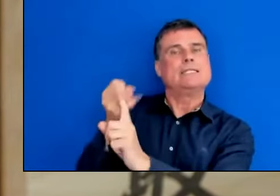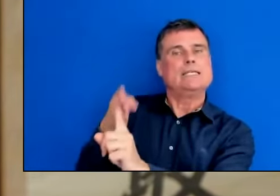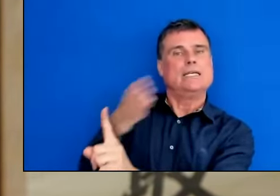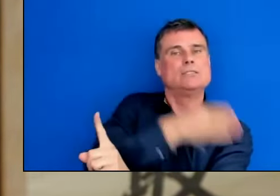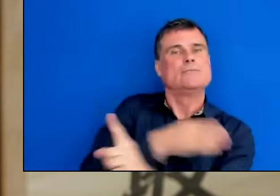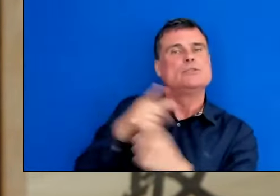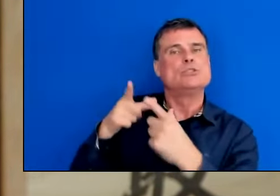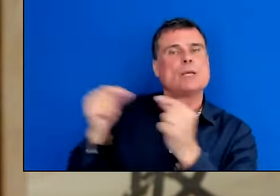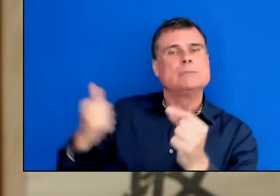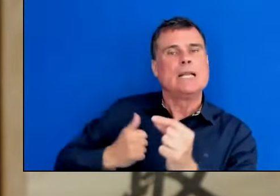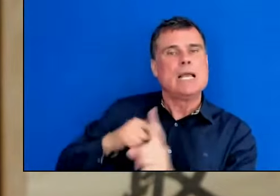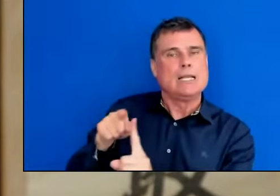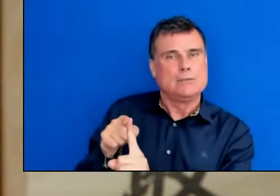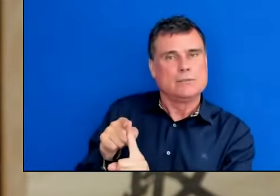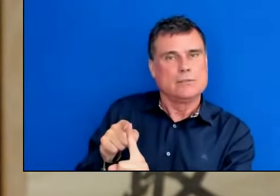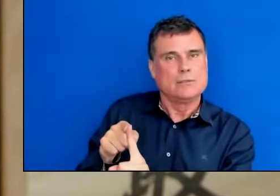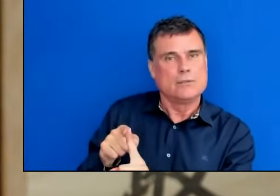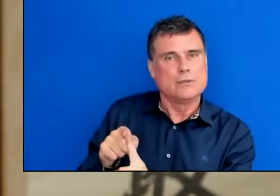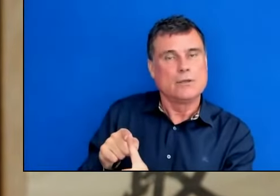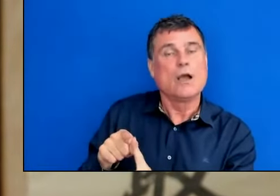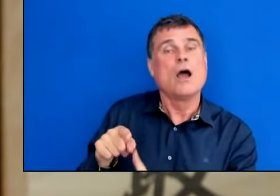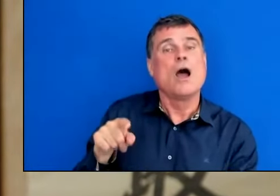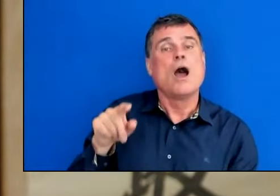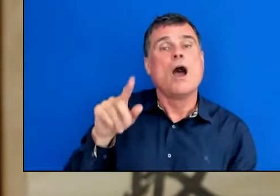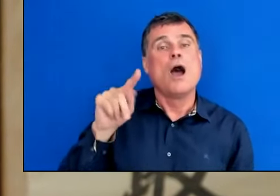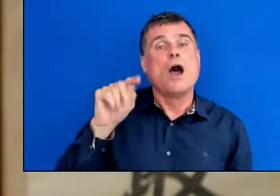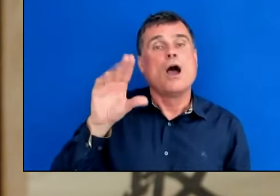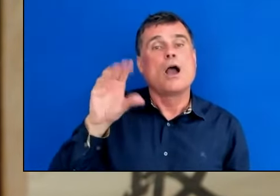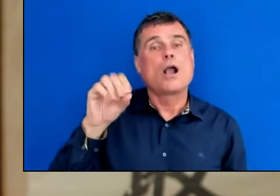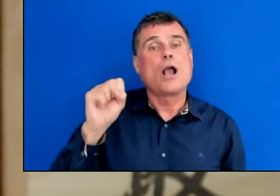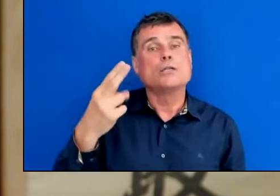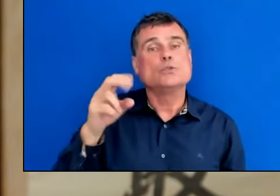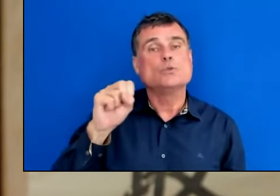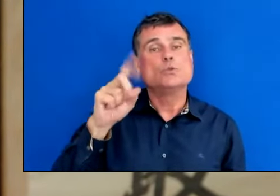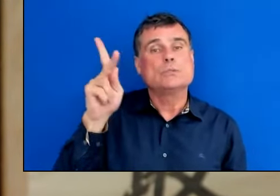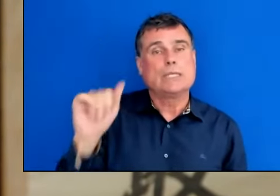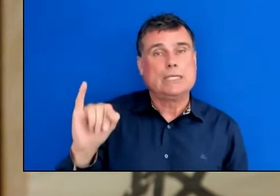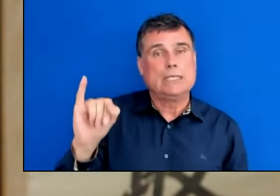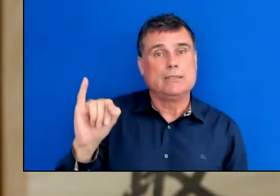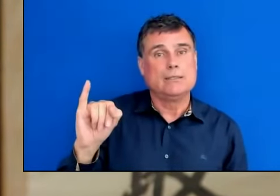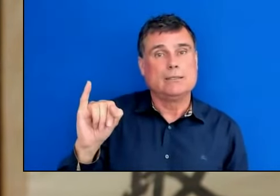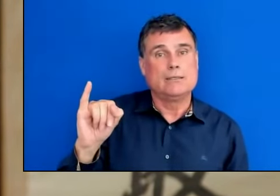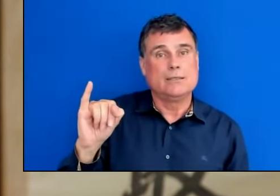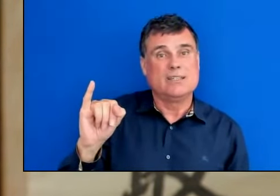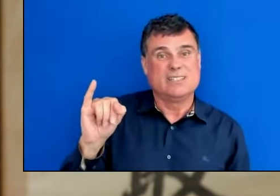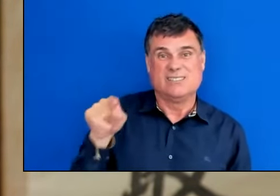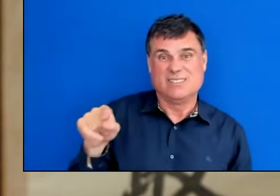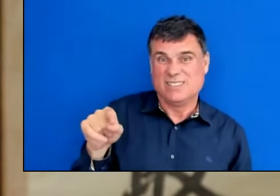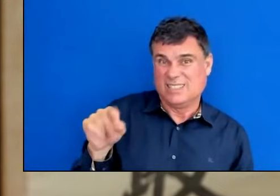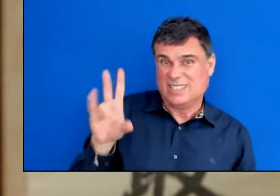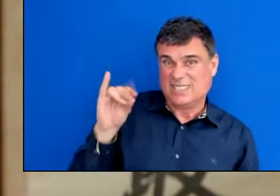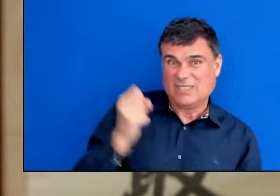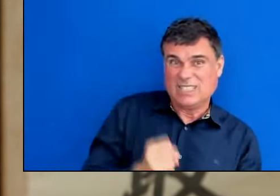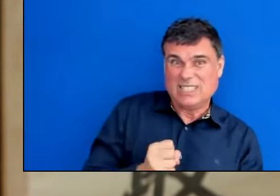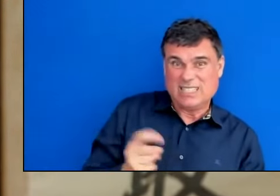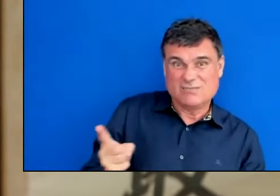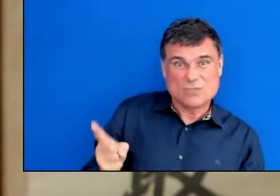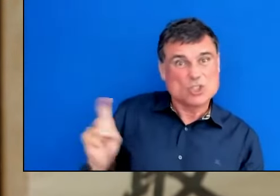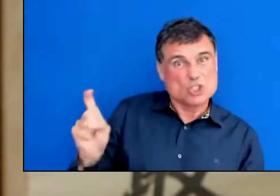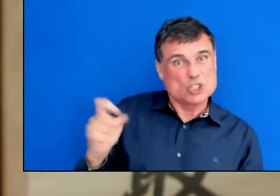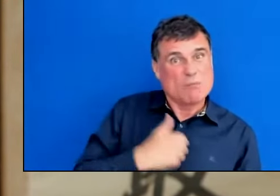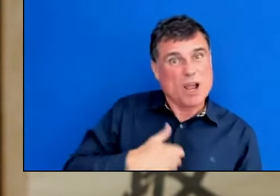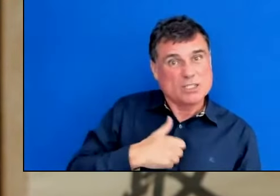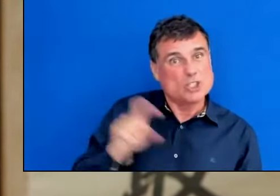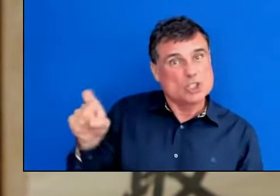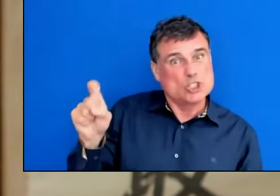Tosh Suzuki. And Tosh just said, you know, it's 70 years, maybe we should do something. And an apology would